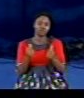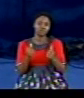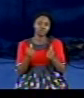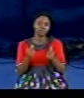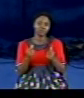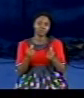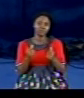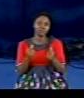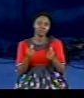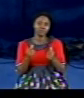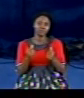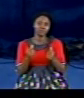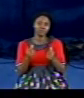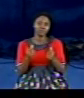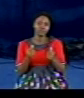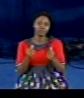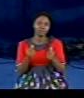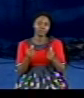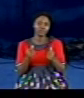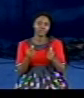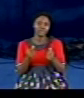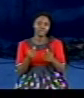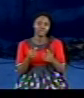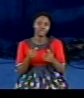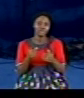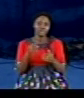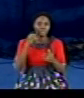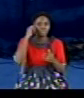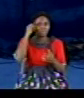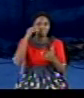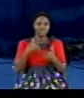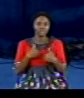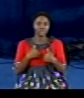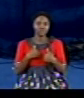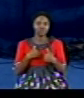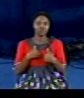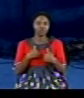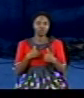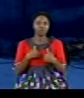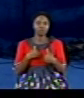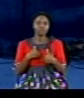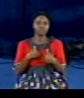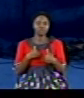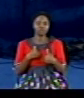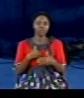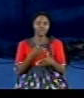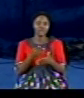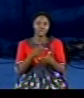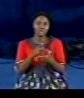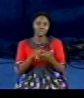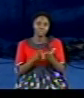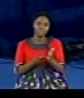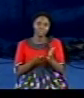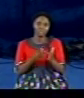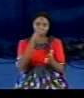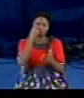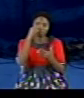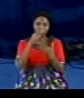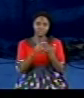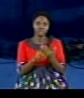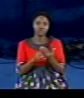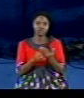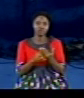Laba. He had partial blindness resulting from left